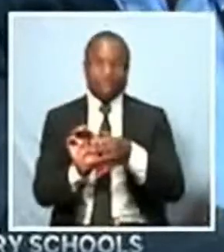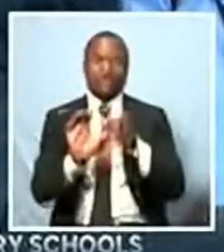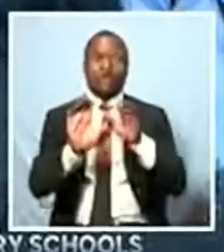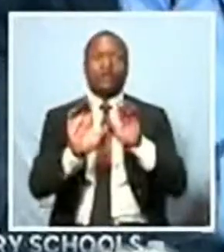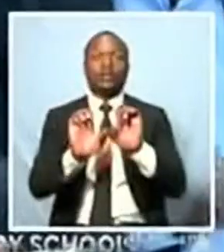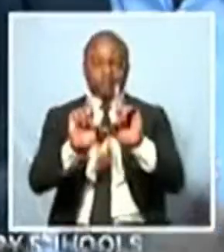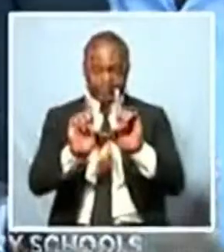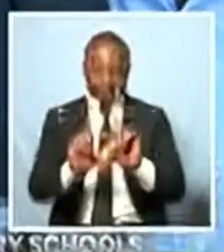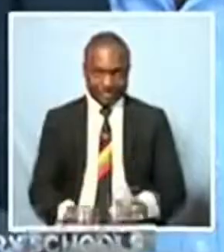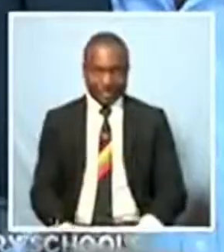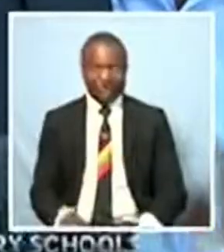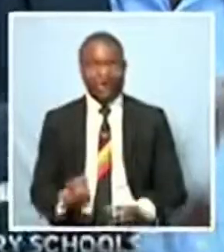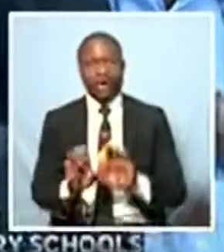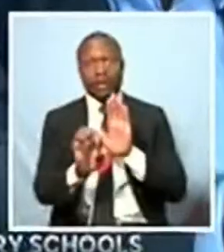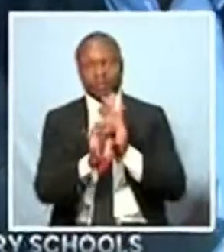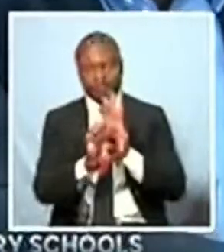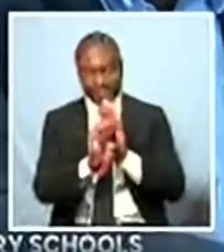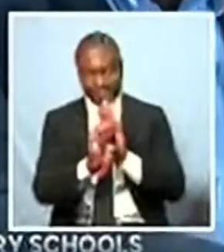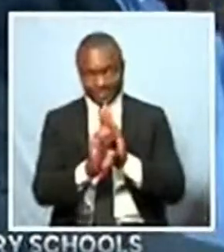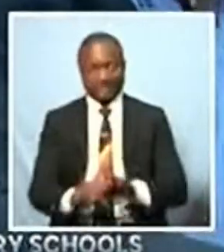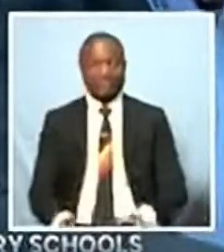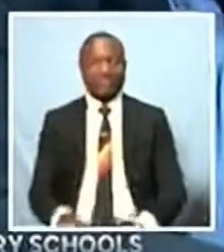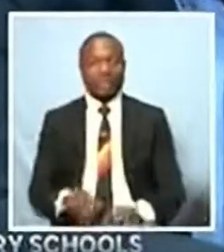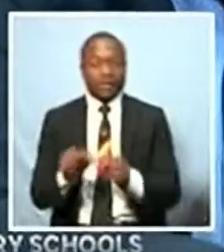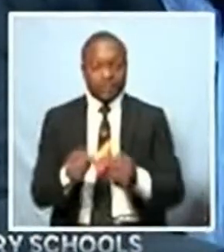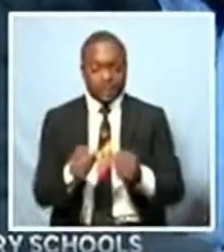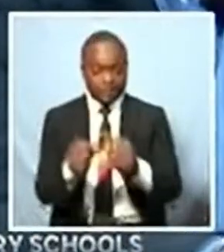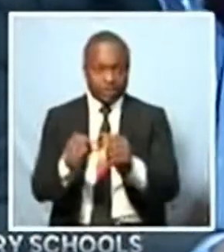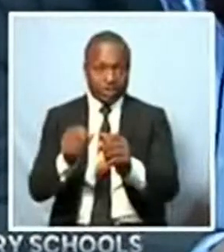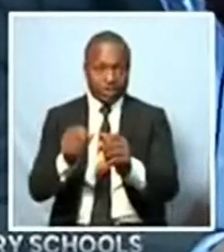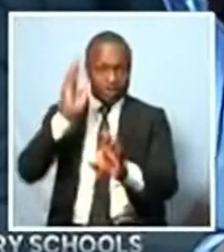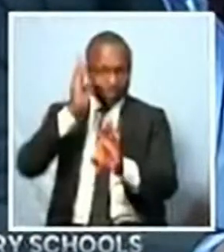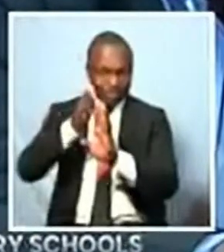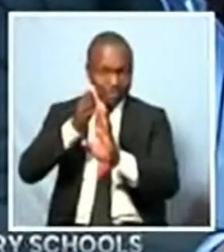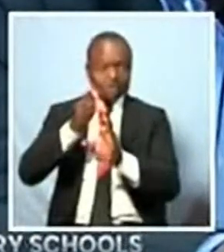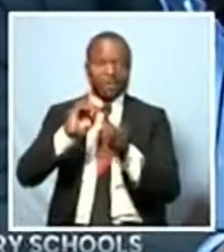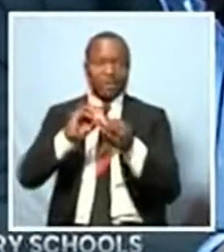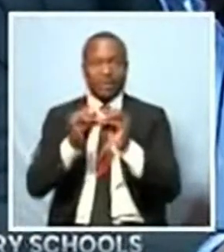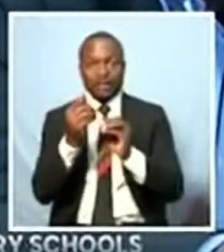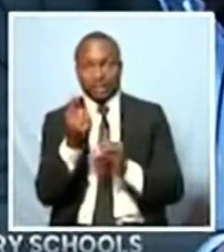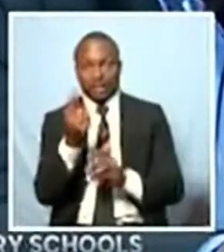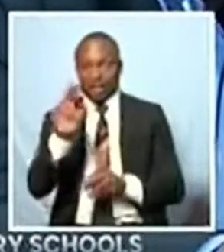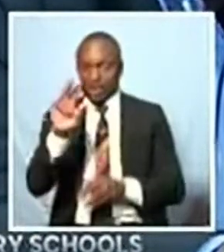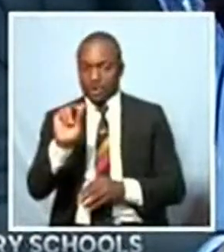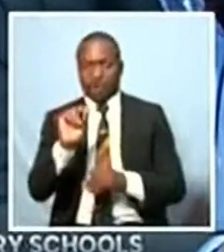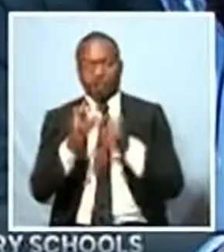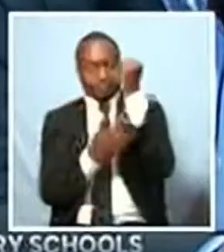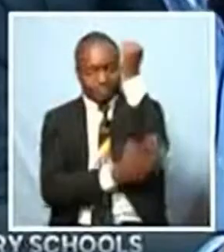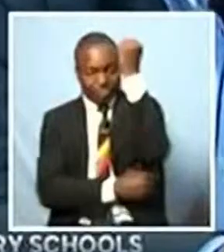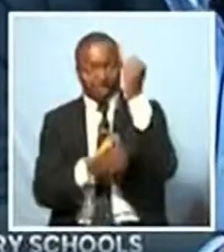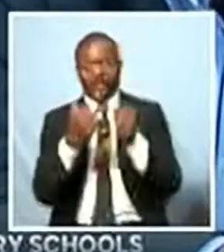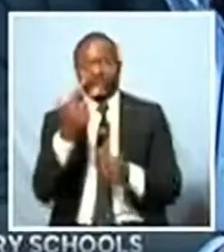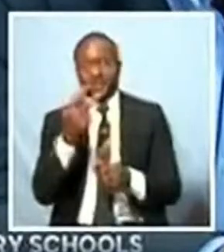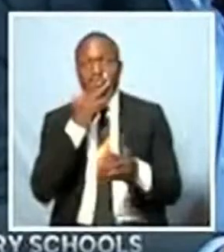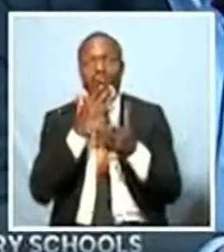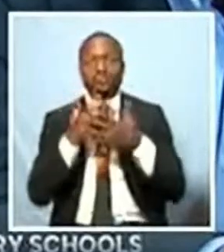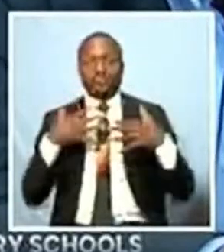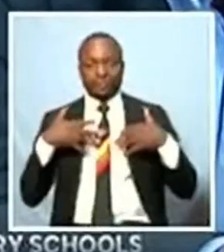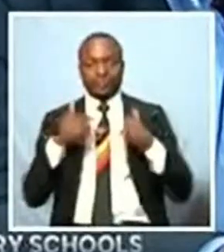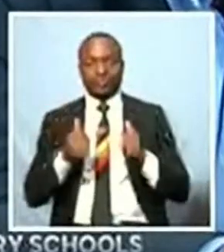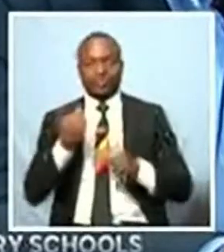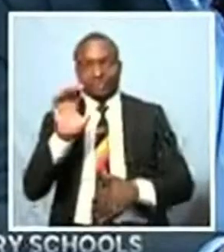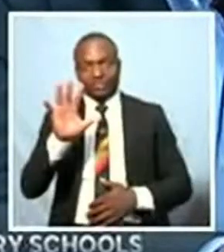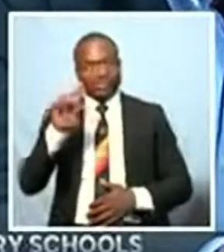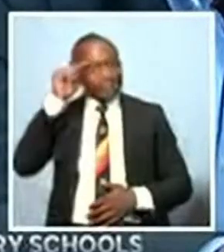education. For example, strategic goal number 1, which talks about no poverty, number 3, good health, number 5,